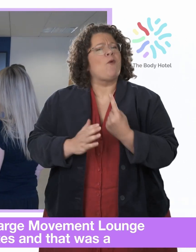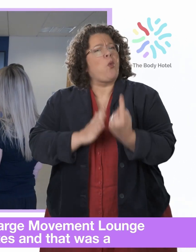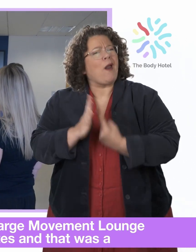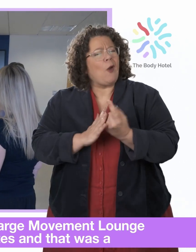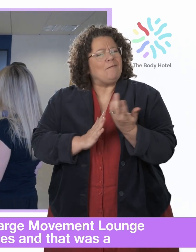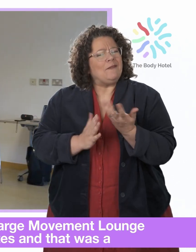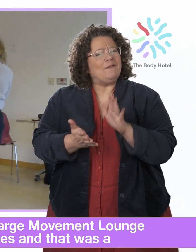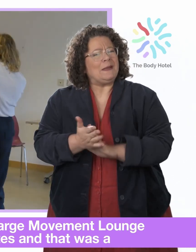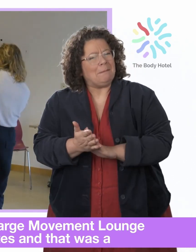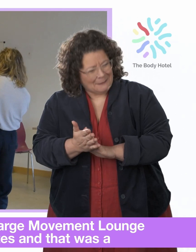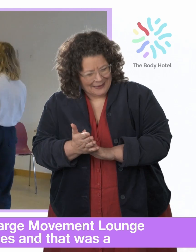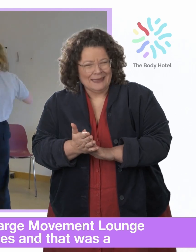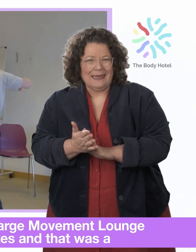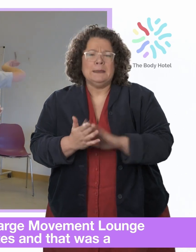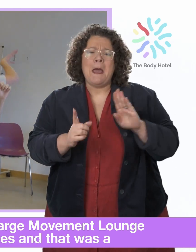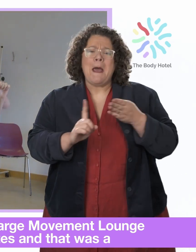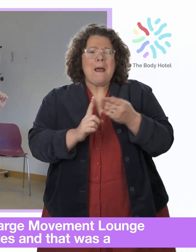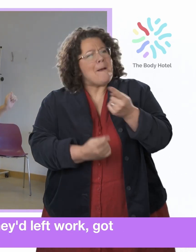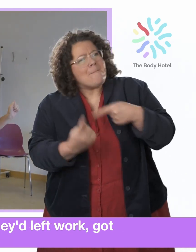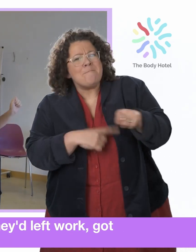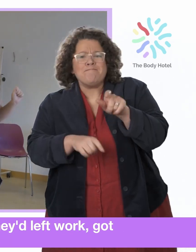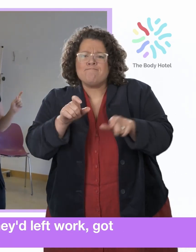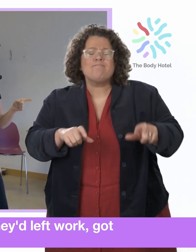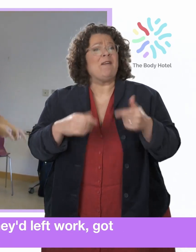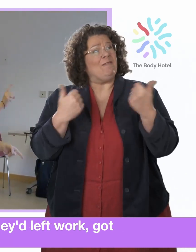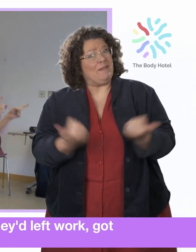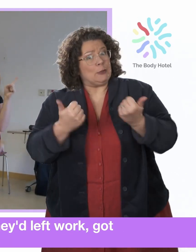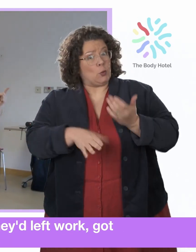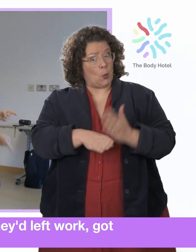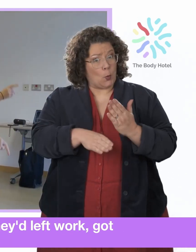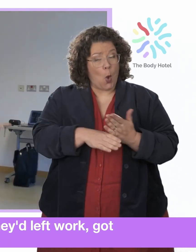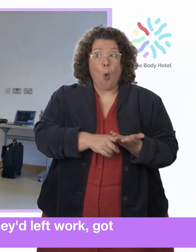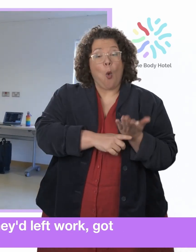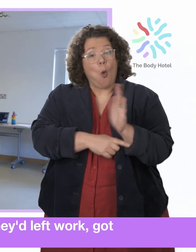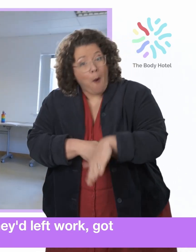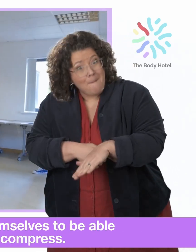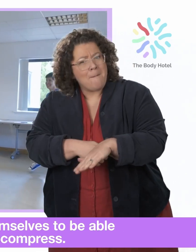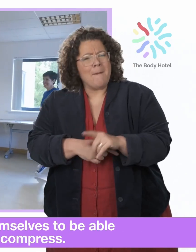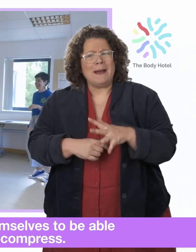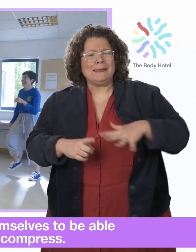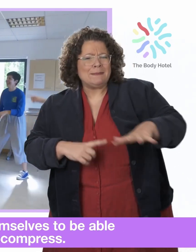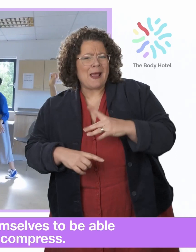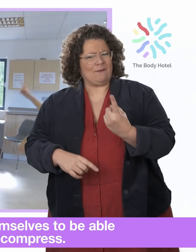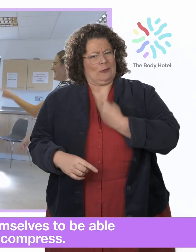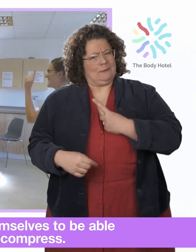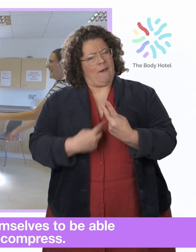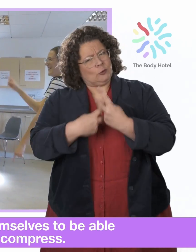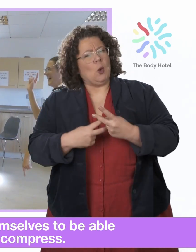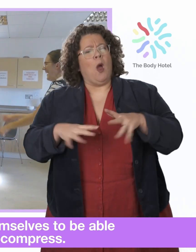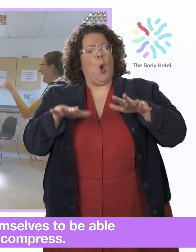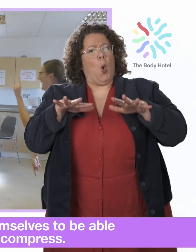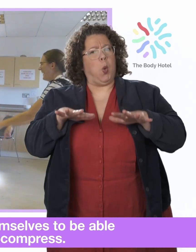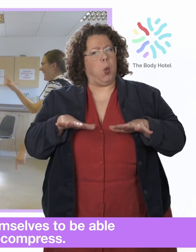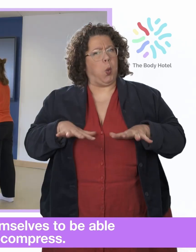movement lounge for an hour and 15 minutes, and that was a space for people once they'd left work, got home, they had a space to themselves to be able